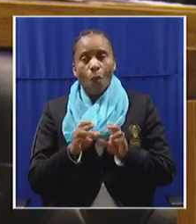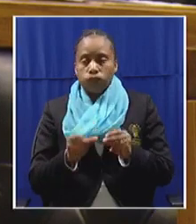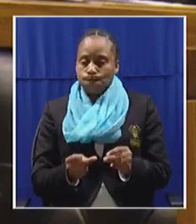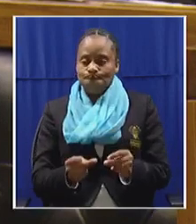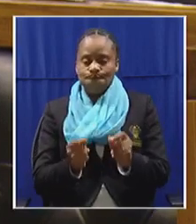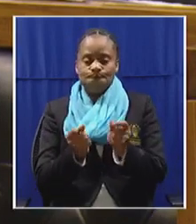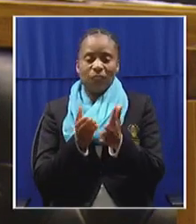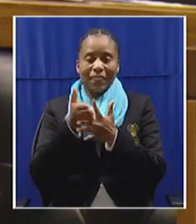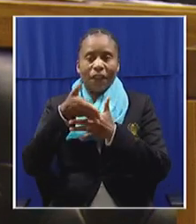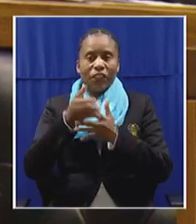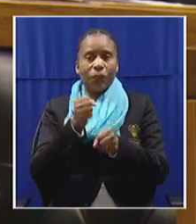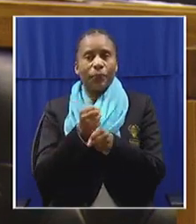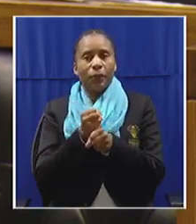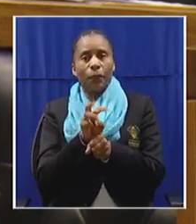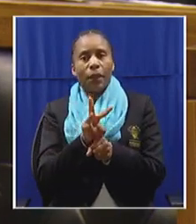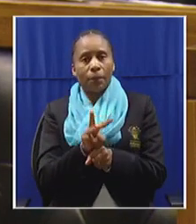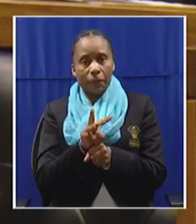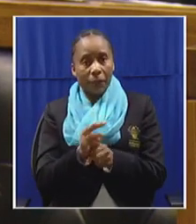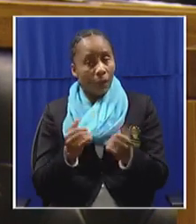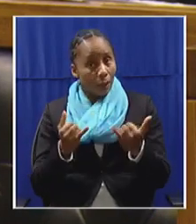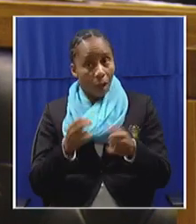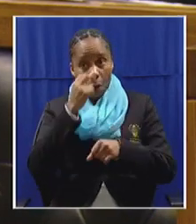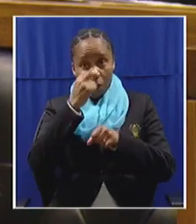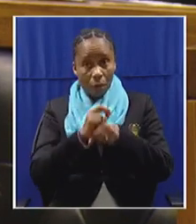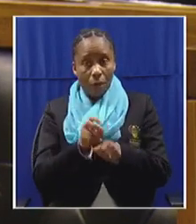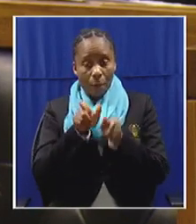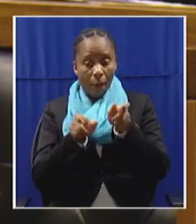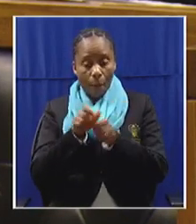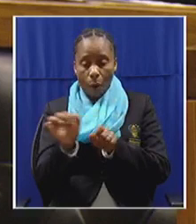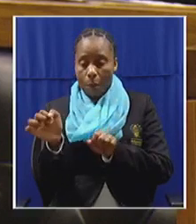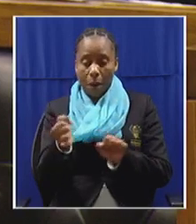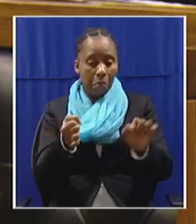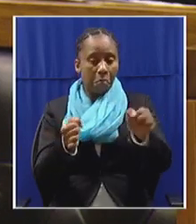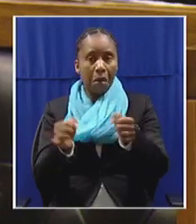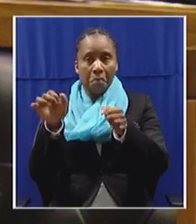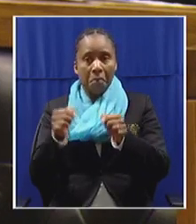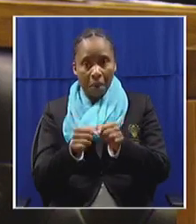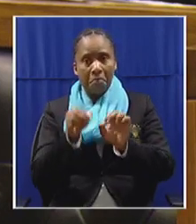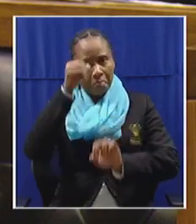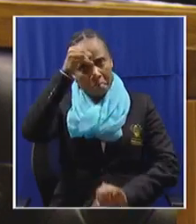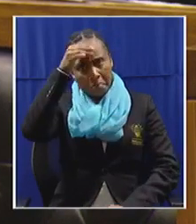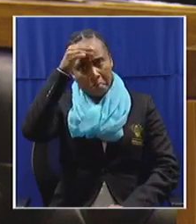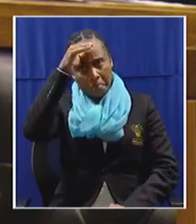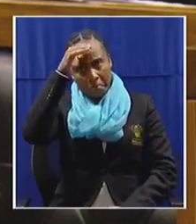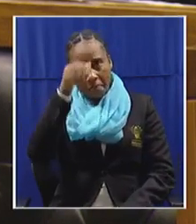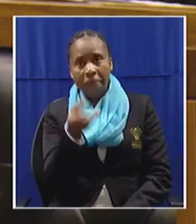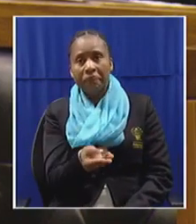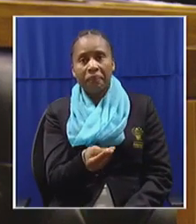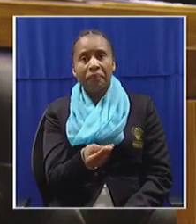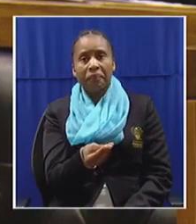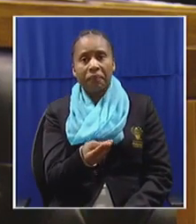intervention. Now, we need to deploy people with technical expertise in